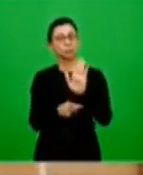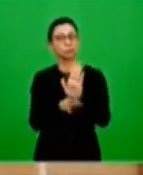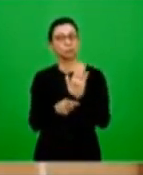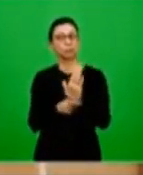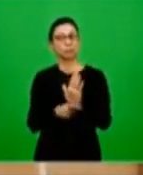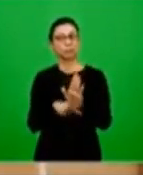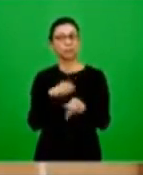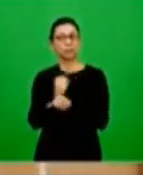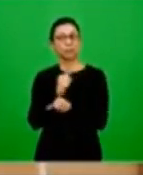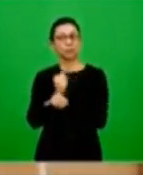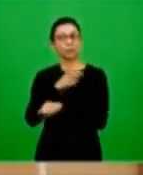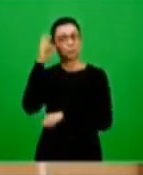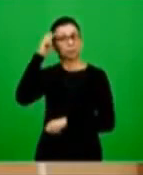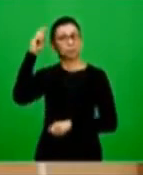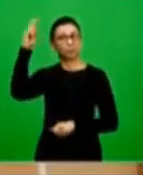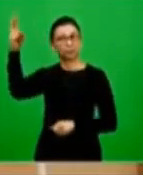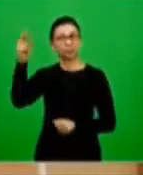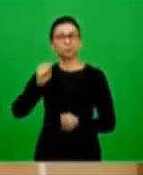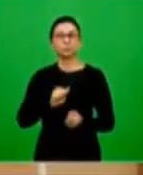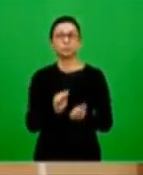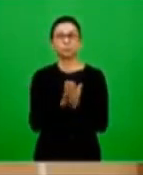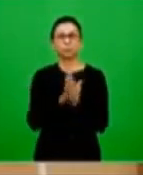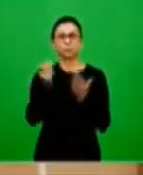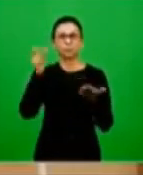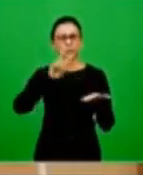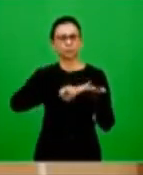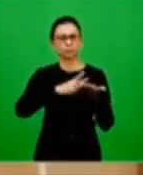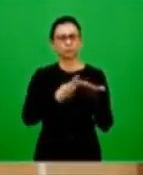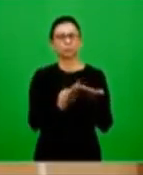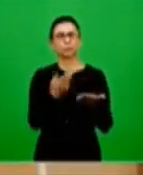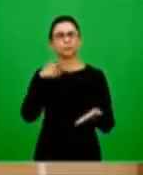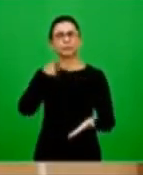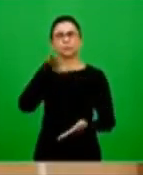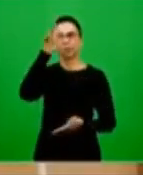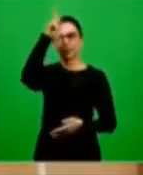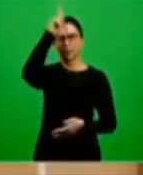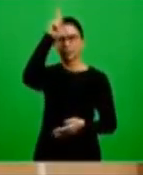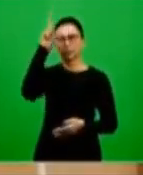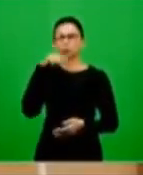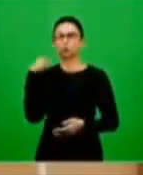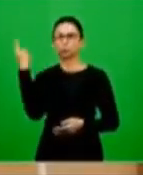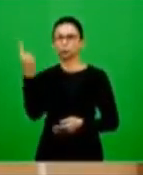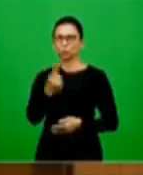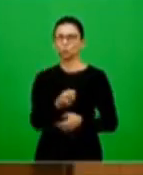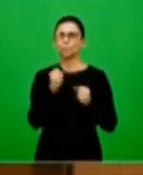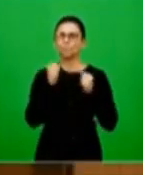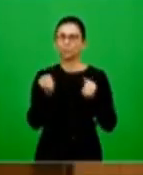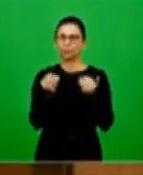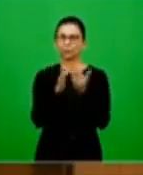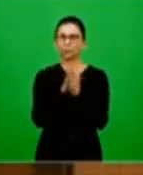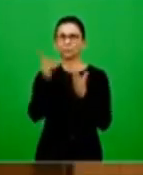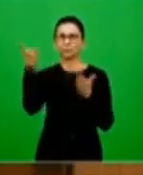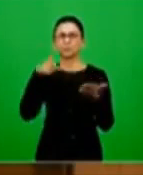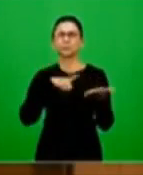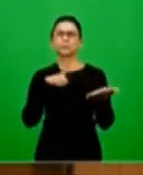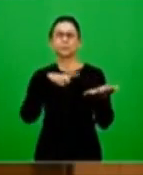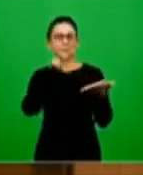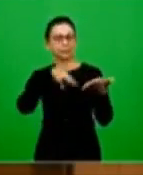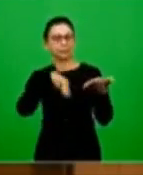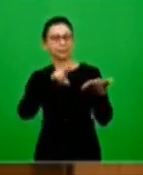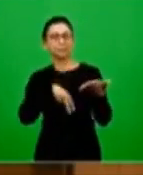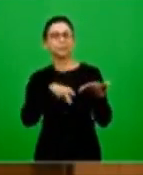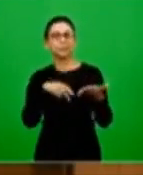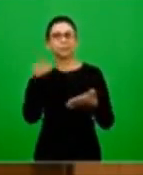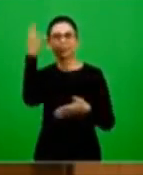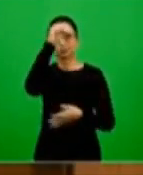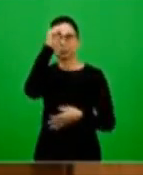press. That's why we praise the Lord, because the Bible translated to German, everybody was able to have access to the word of the Lord. And it's important